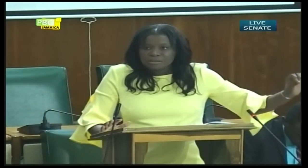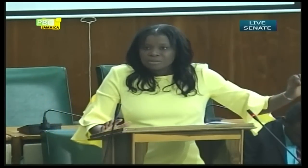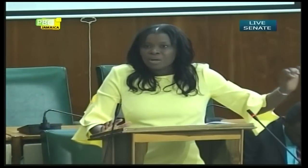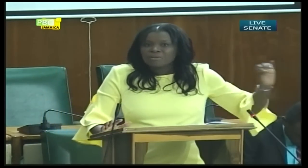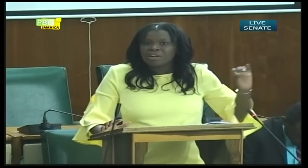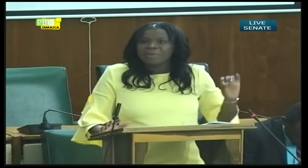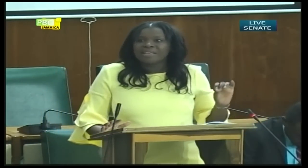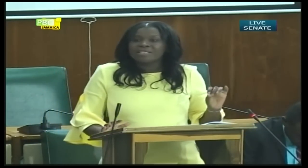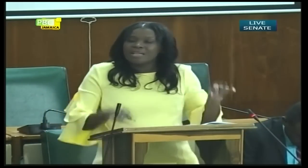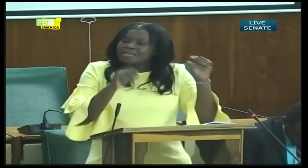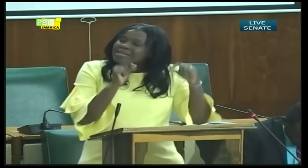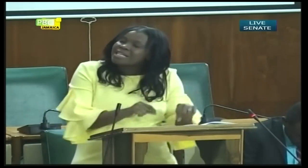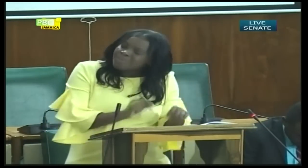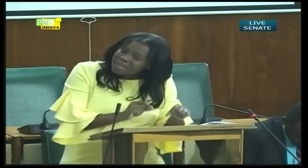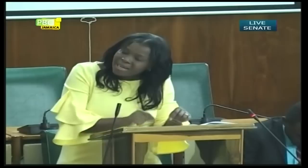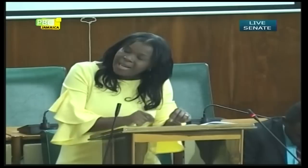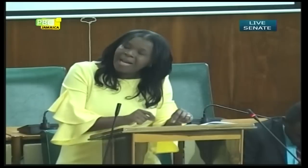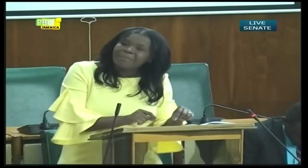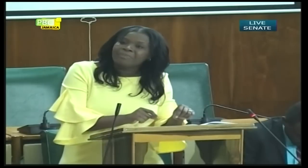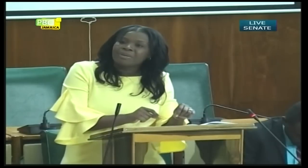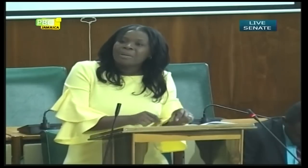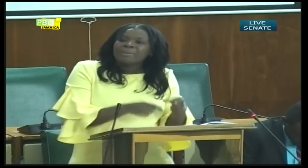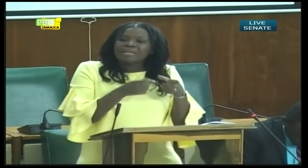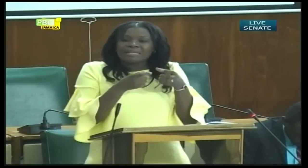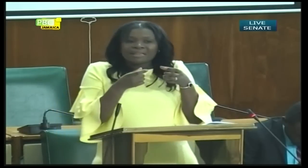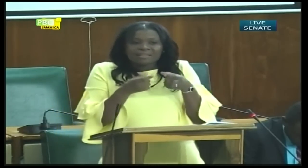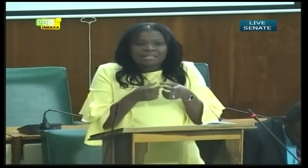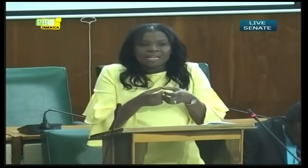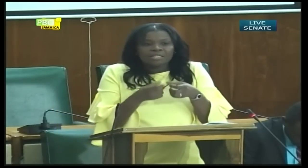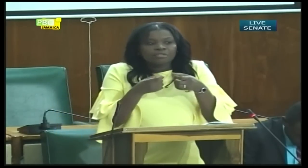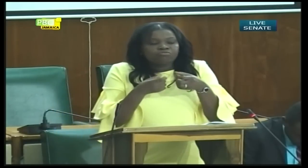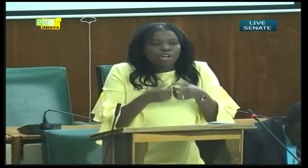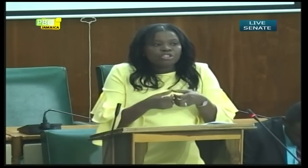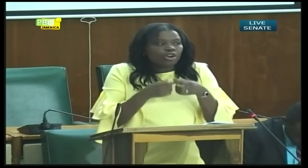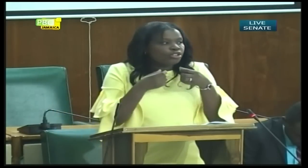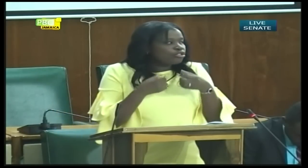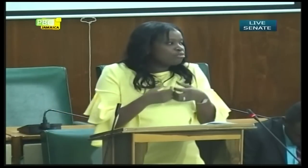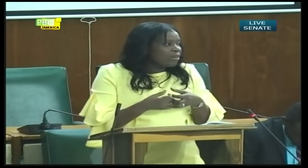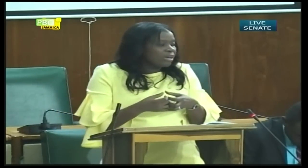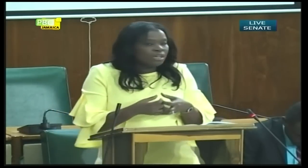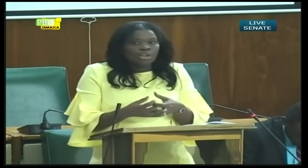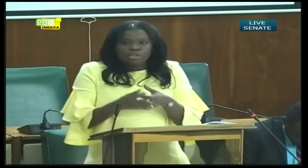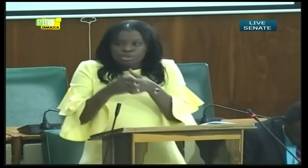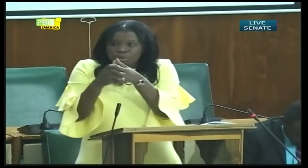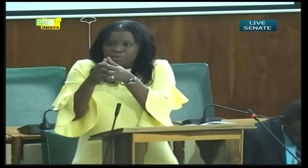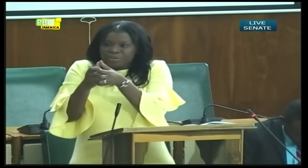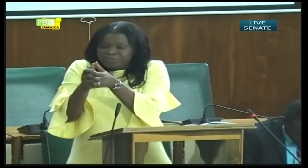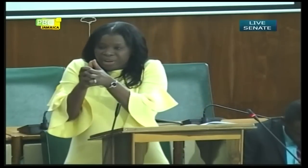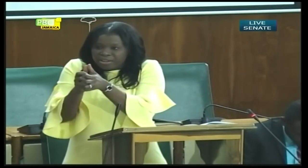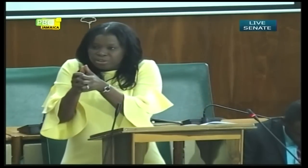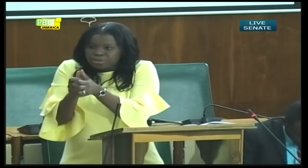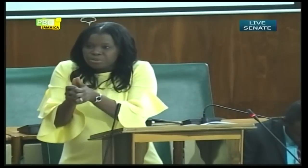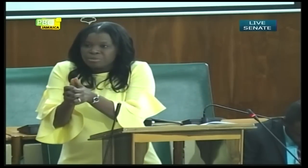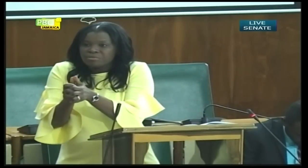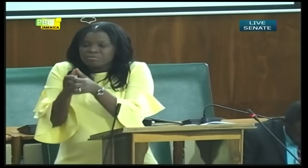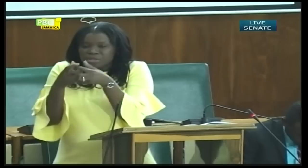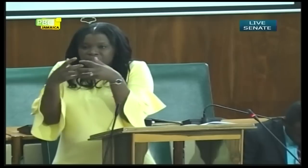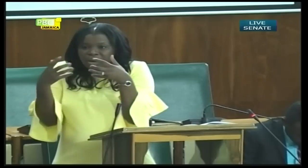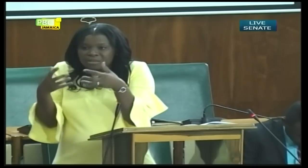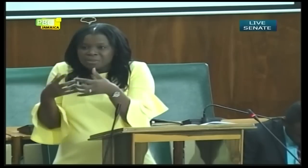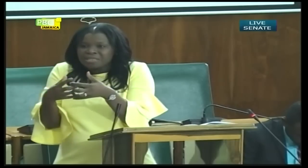wedded to the other recommendations, this one I am, because I think that it runs contrary to the